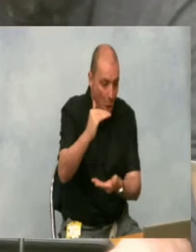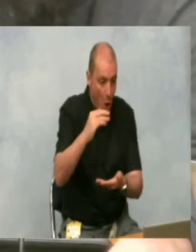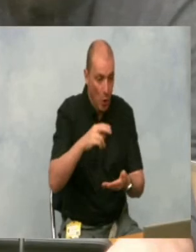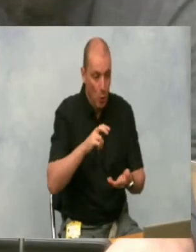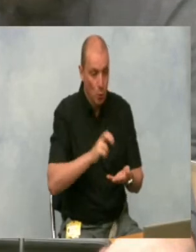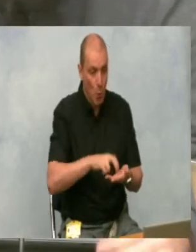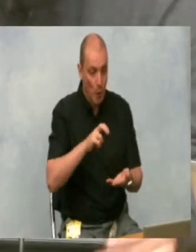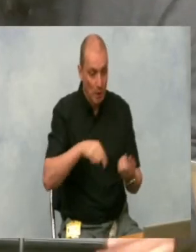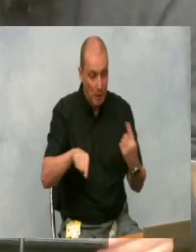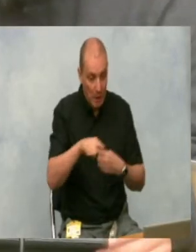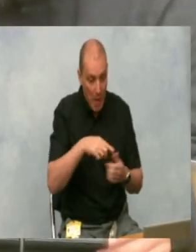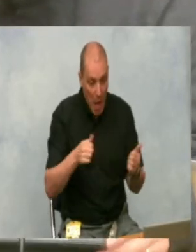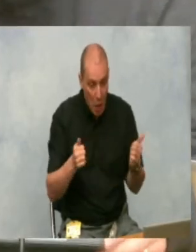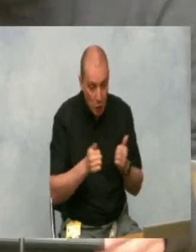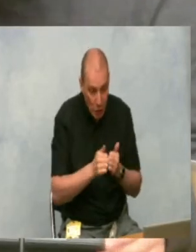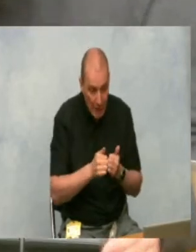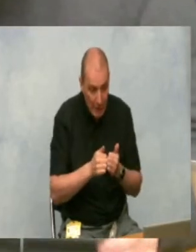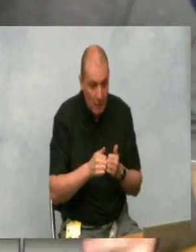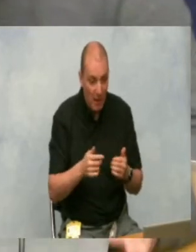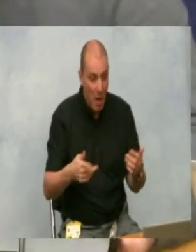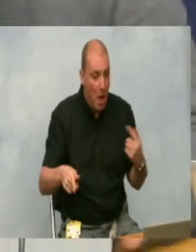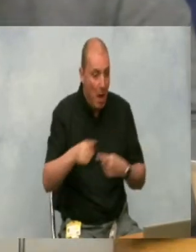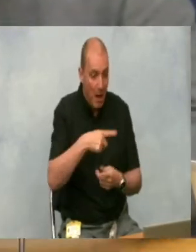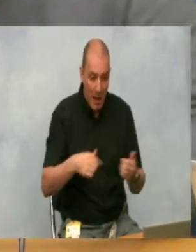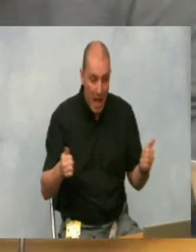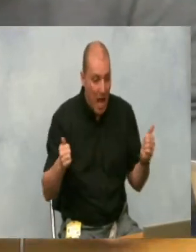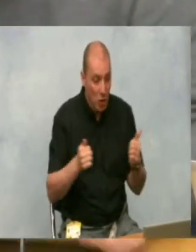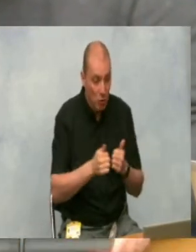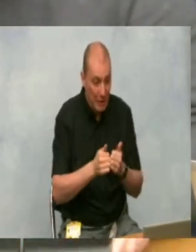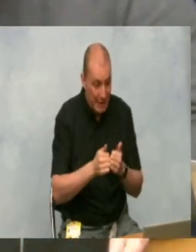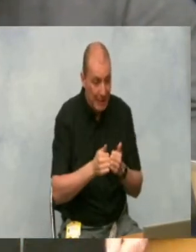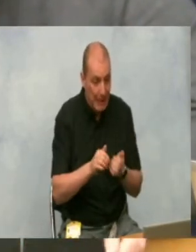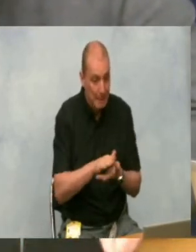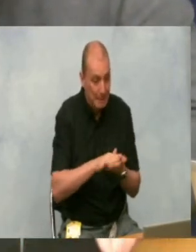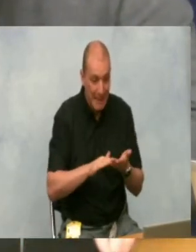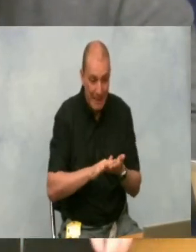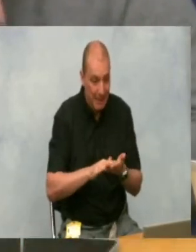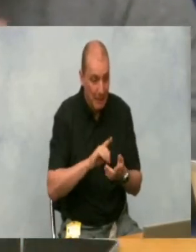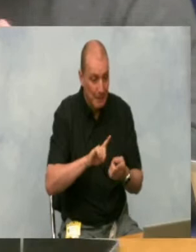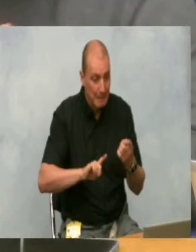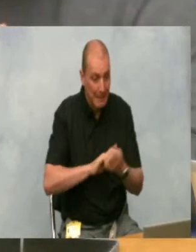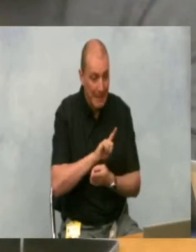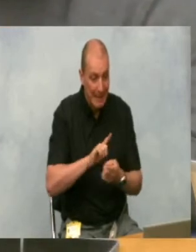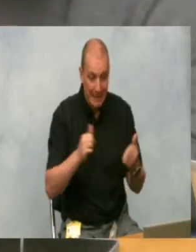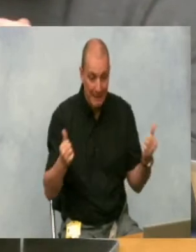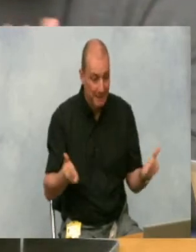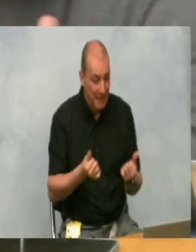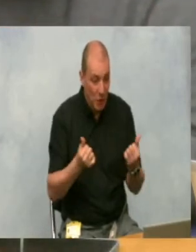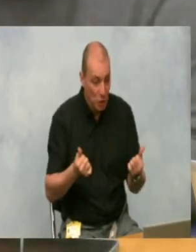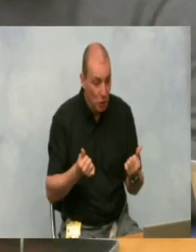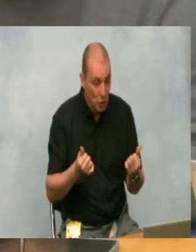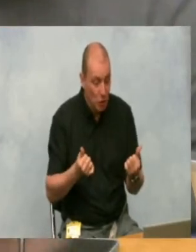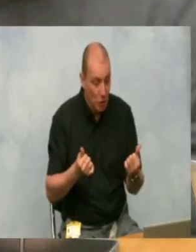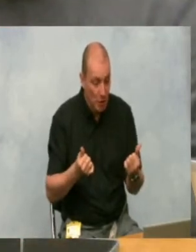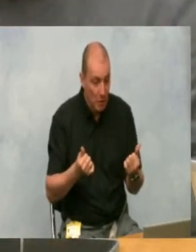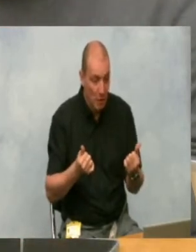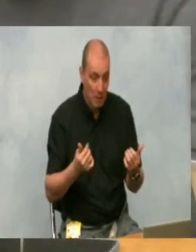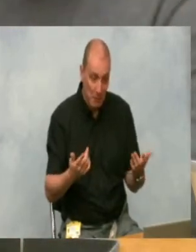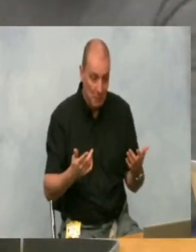Thank you very much. Thanks very much for your attendance. Take this opportunity to wish you all a very Merry Christmas and a Happy New Year. Thank you very much.